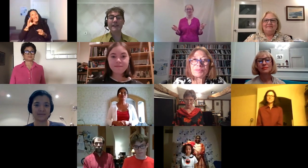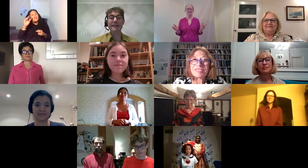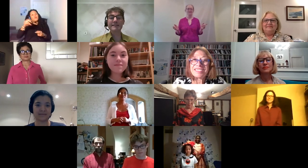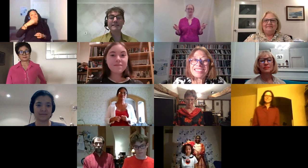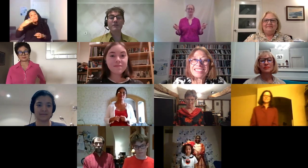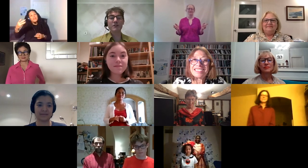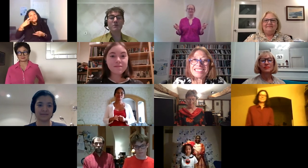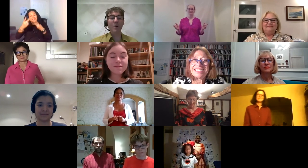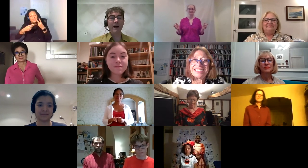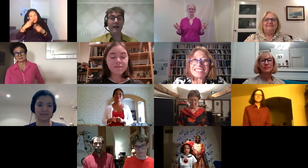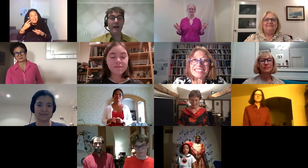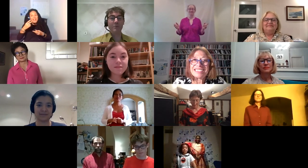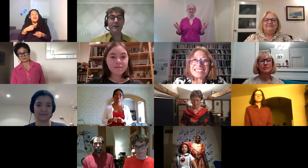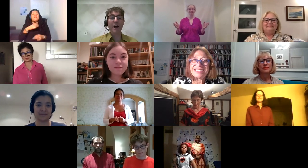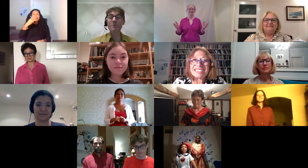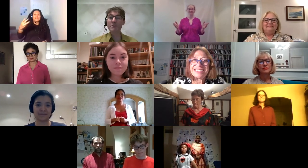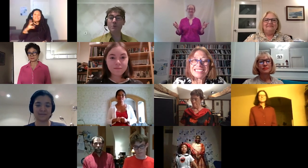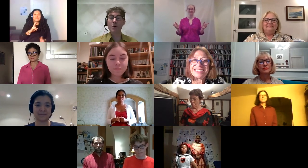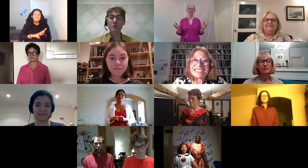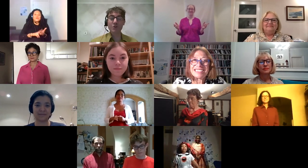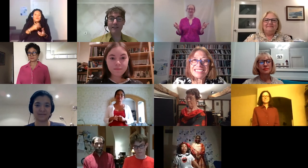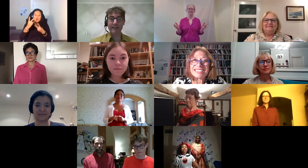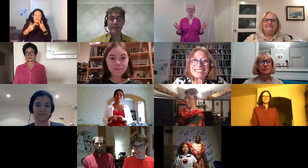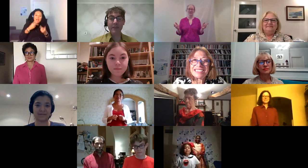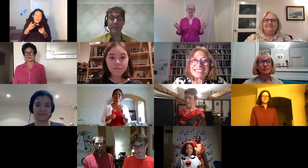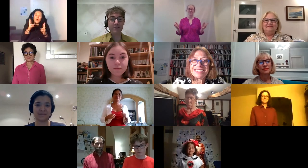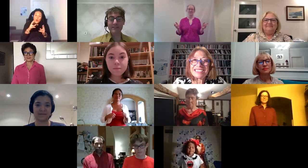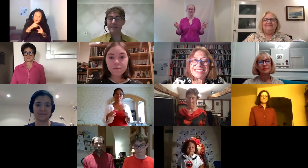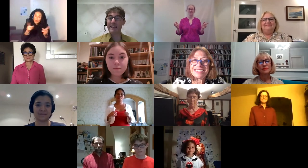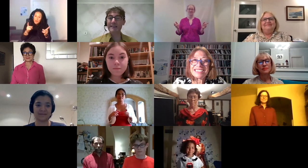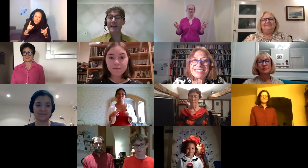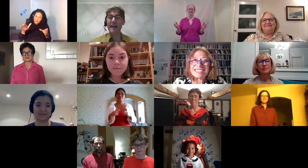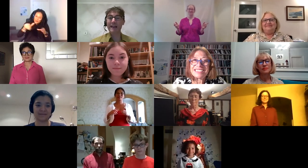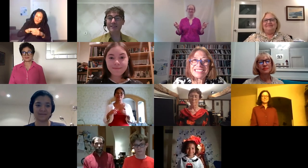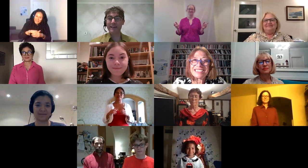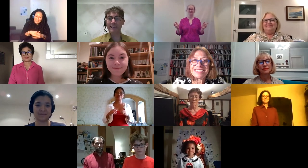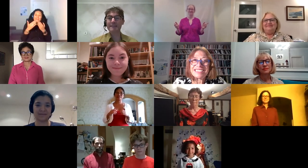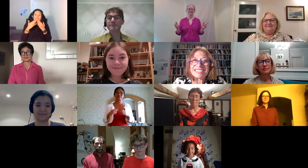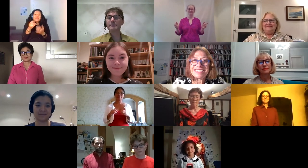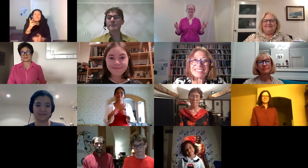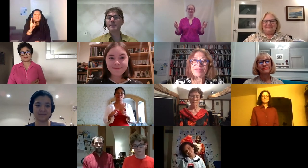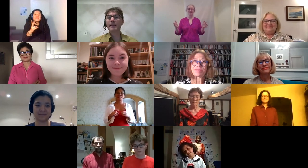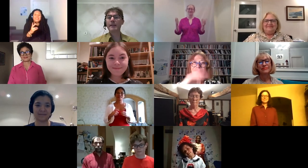and the Essex Virtual Choir, and we hope you will all join in. Thanks once again, and good night.